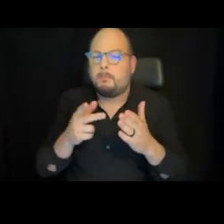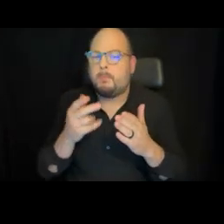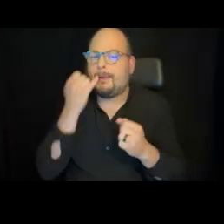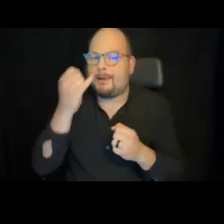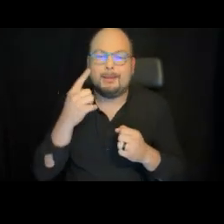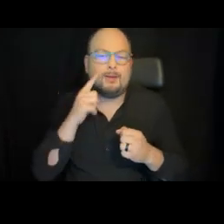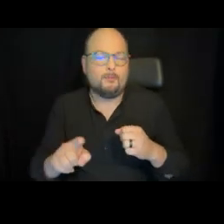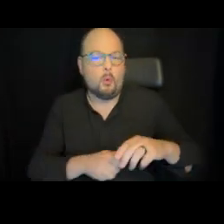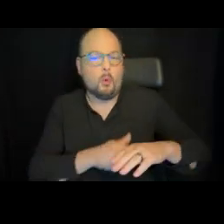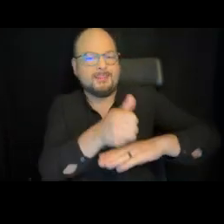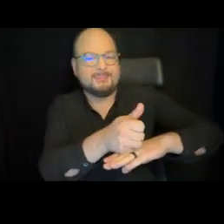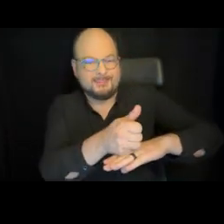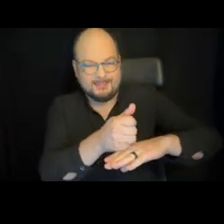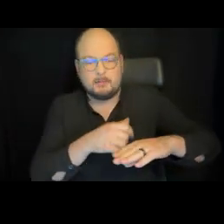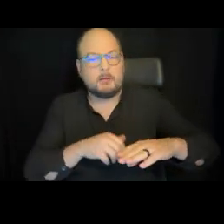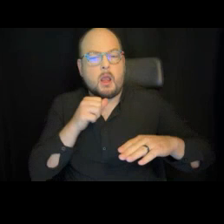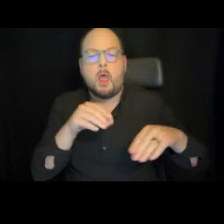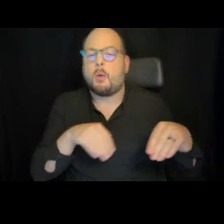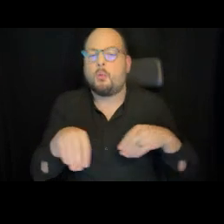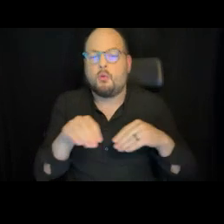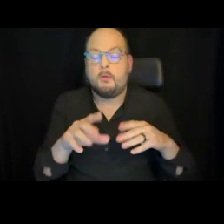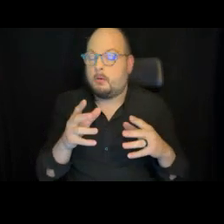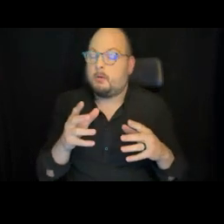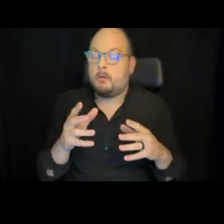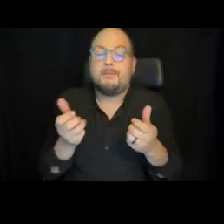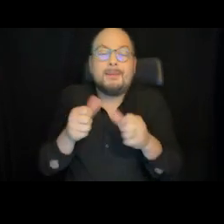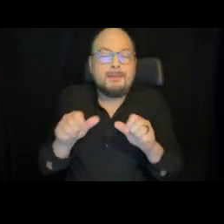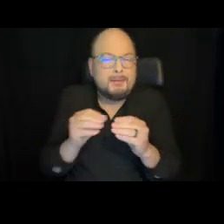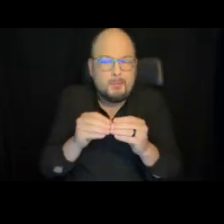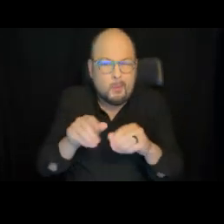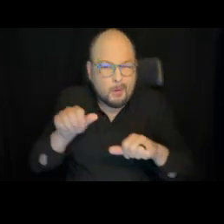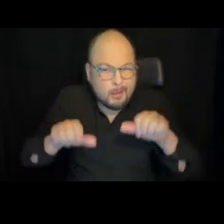further guidance, please reach out to the Access Board.